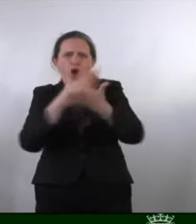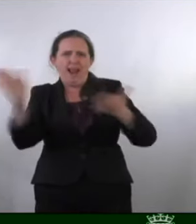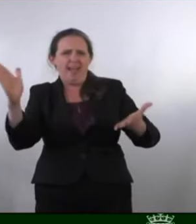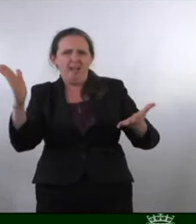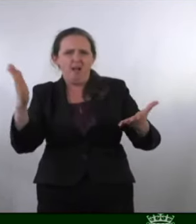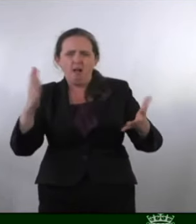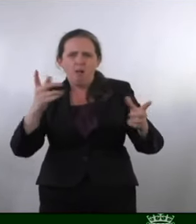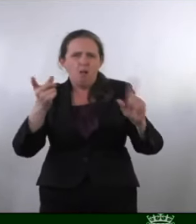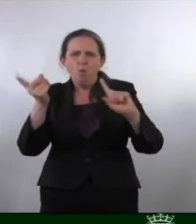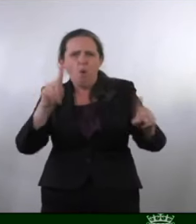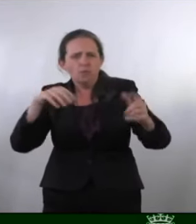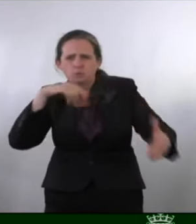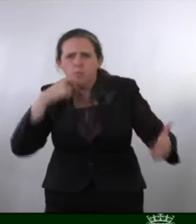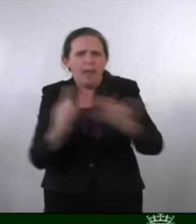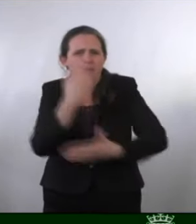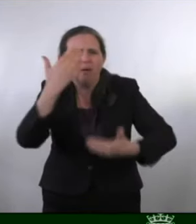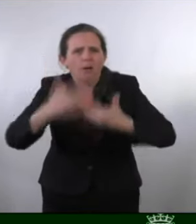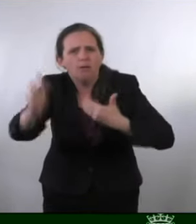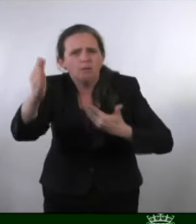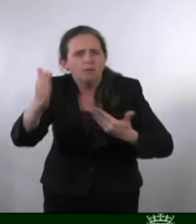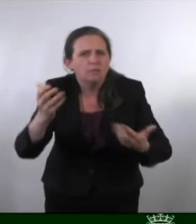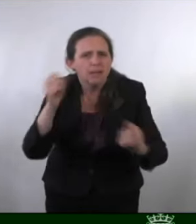Yes, Madam Deputy Speaker.